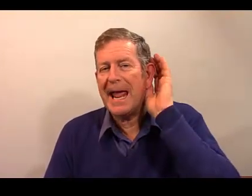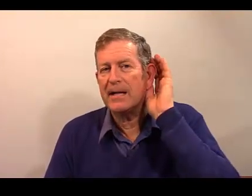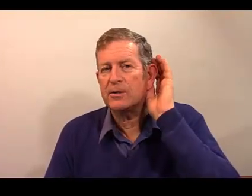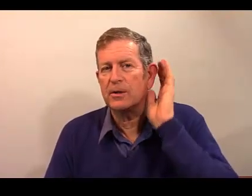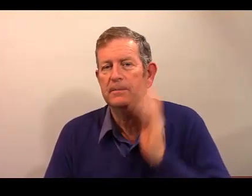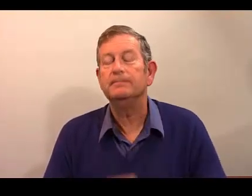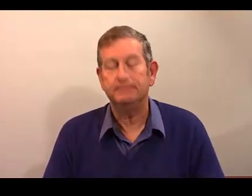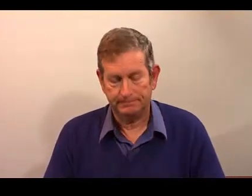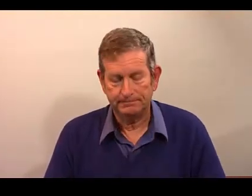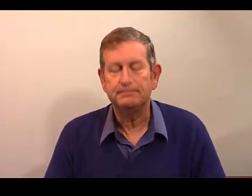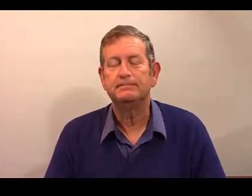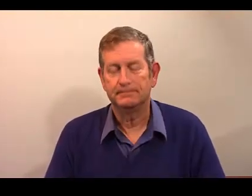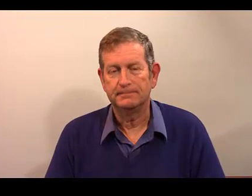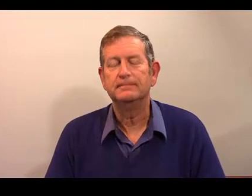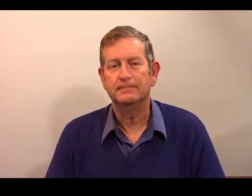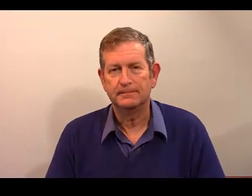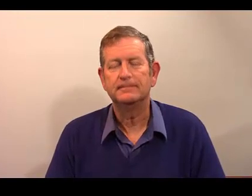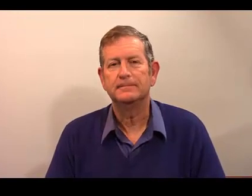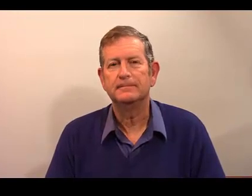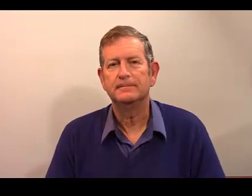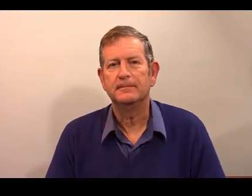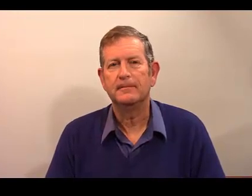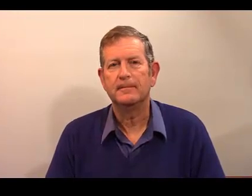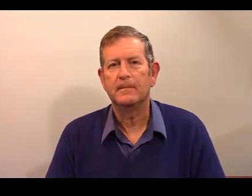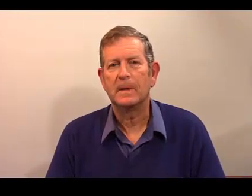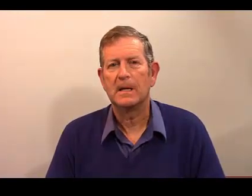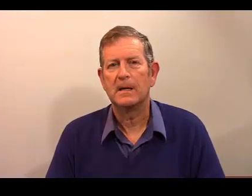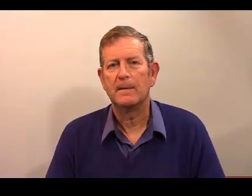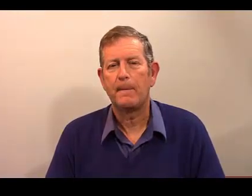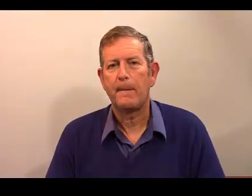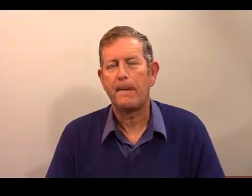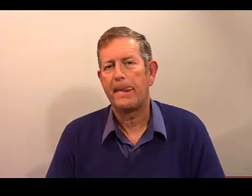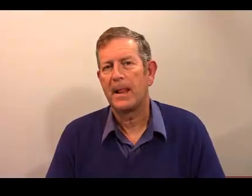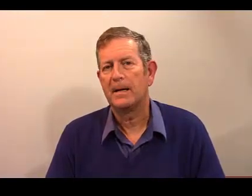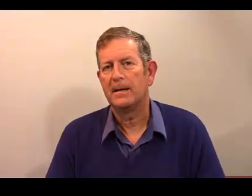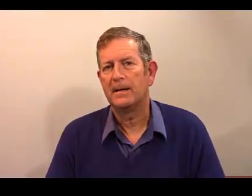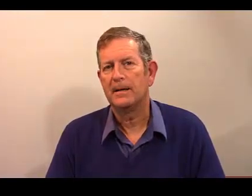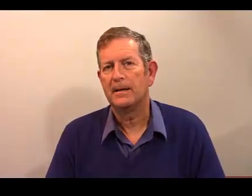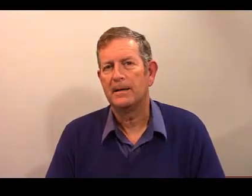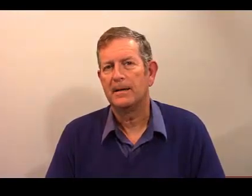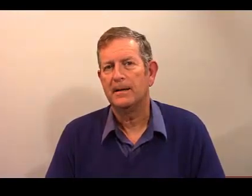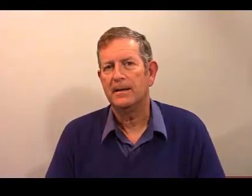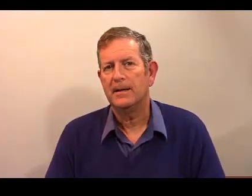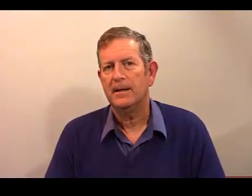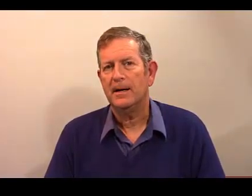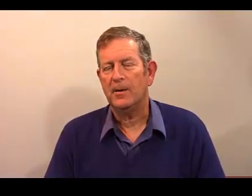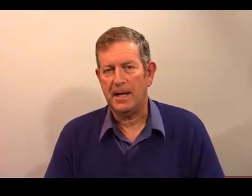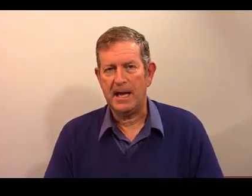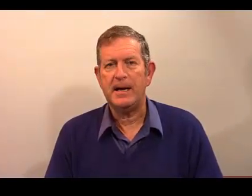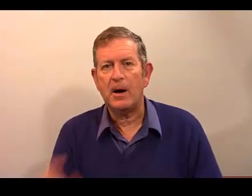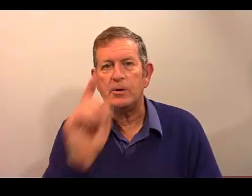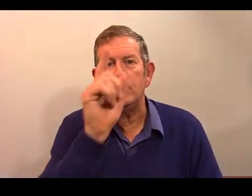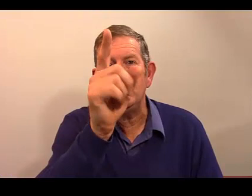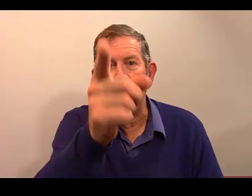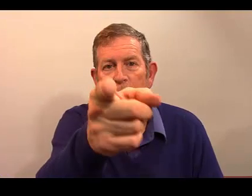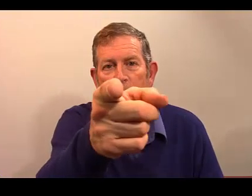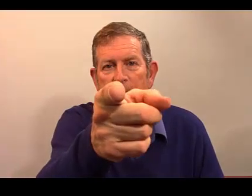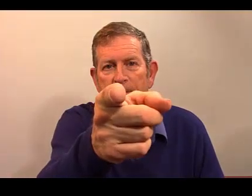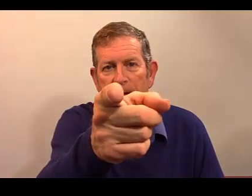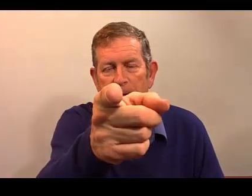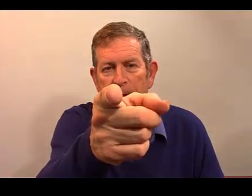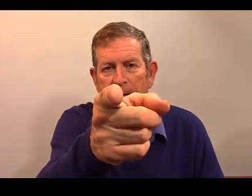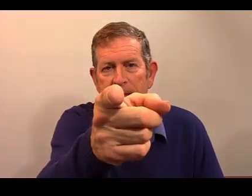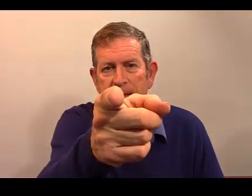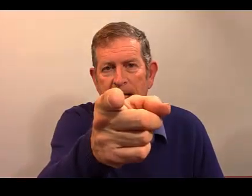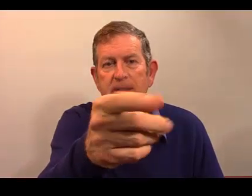listen to the answer. Yes, I live in the United States. And you? Do you live in the United States? Okay, and now do